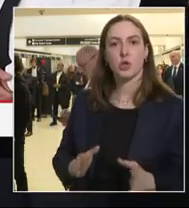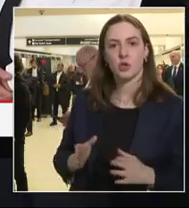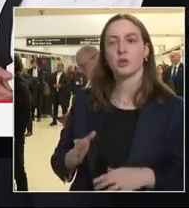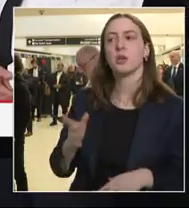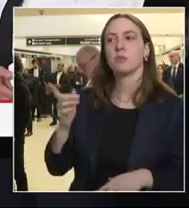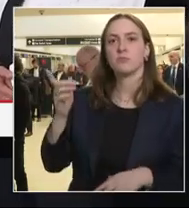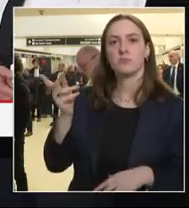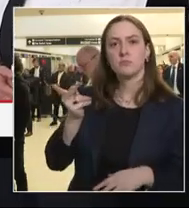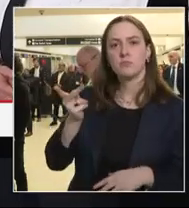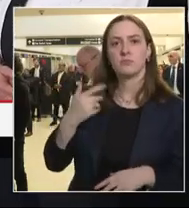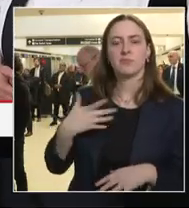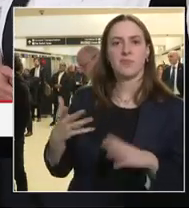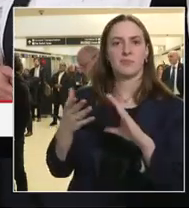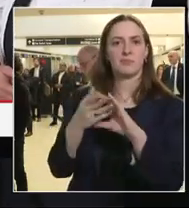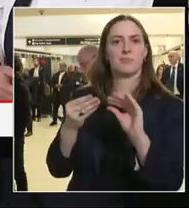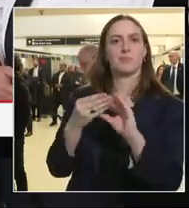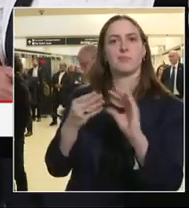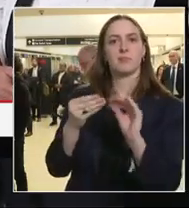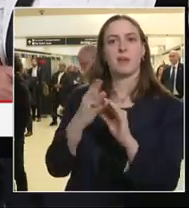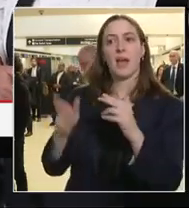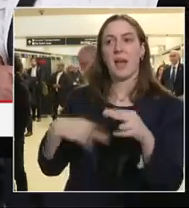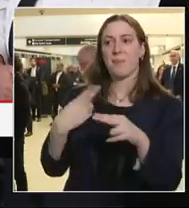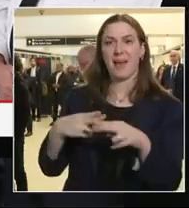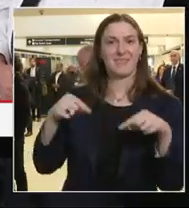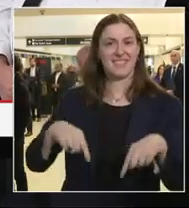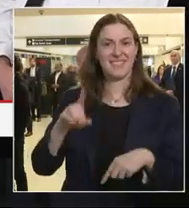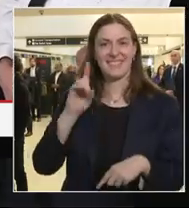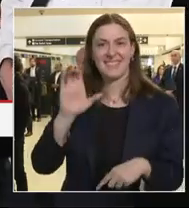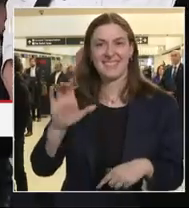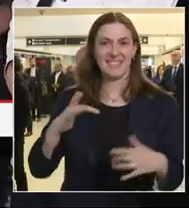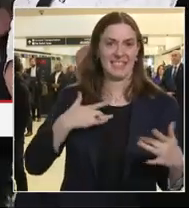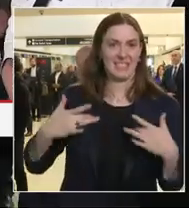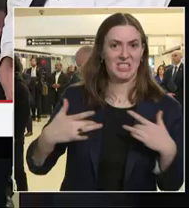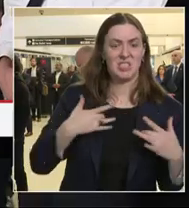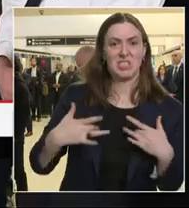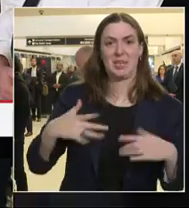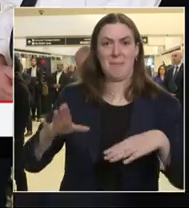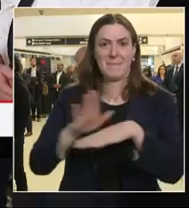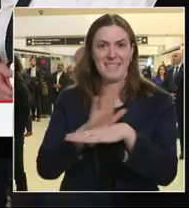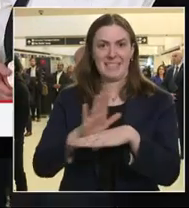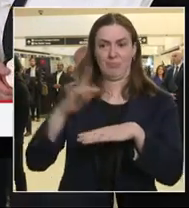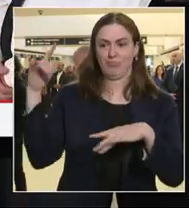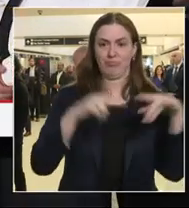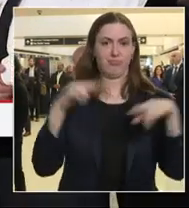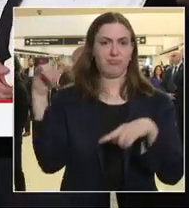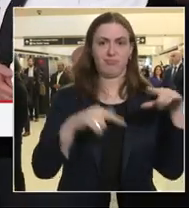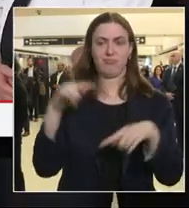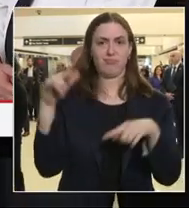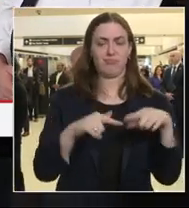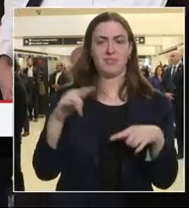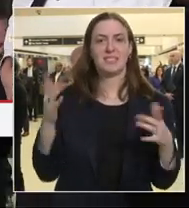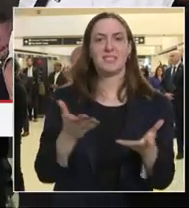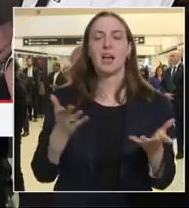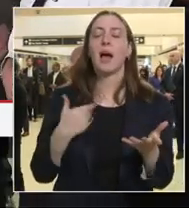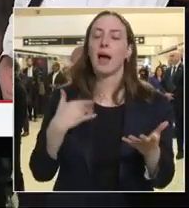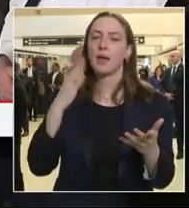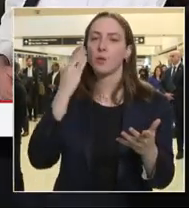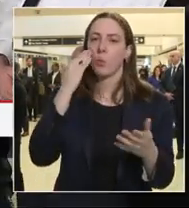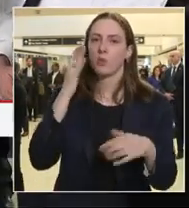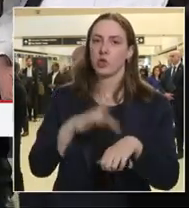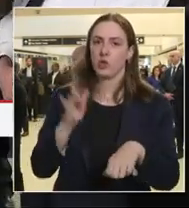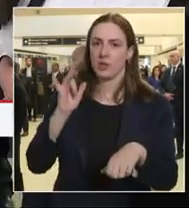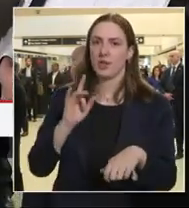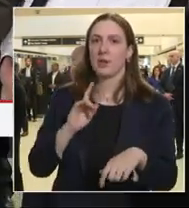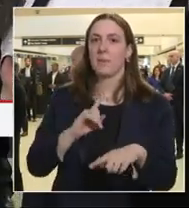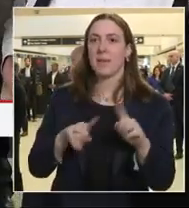vocal about your concerns about busy runways here, air traffic. I know it's still early in the investigation. I'm just curious any steps that you